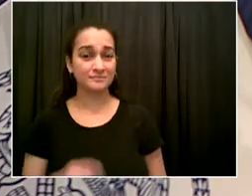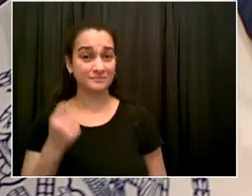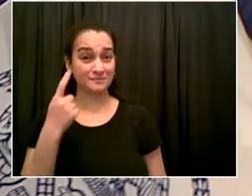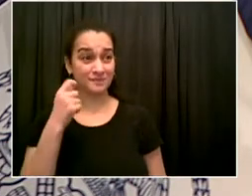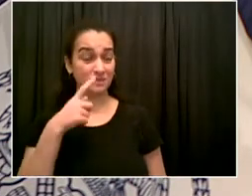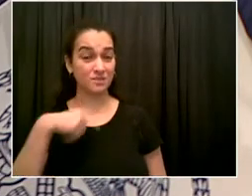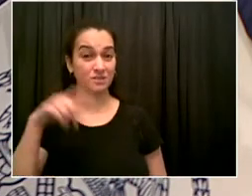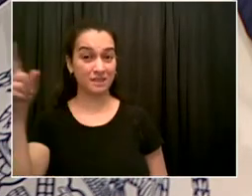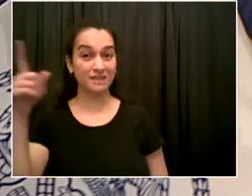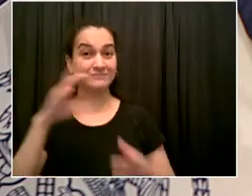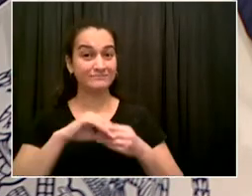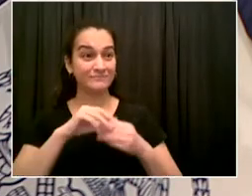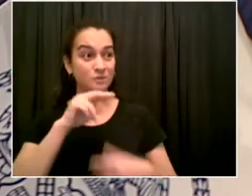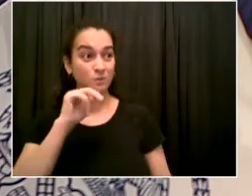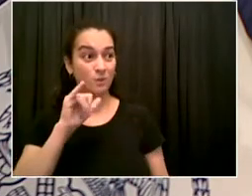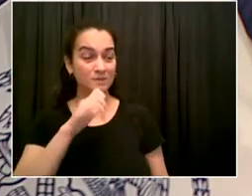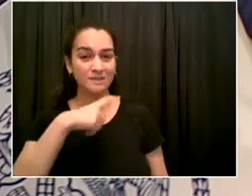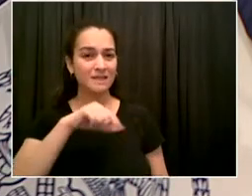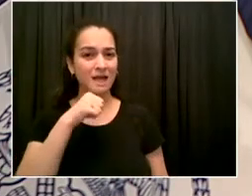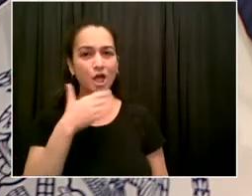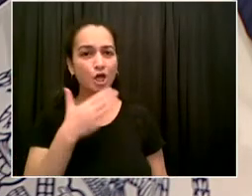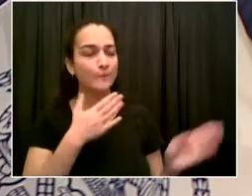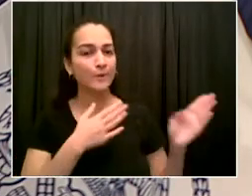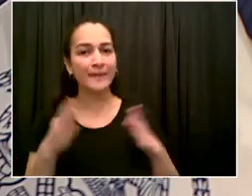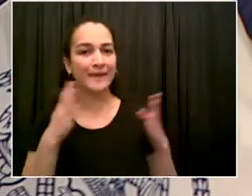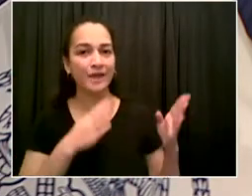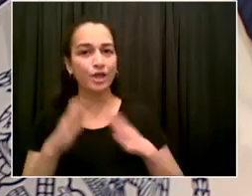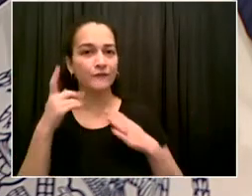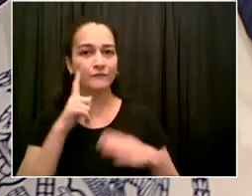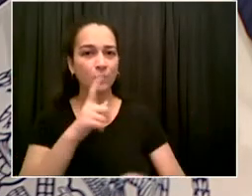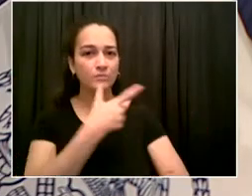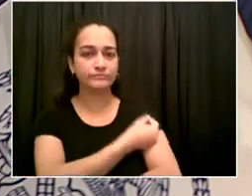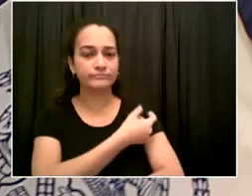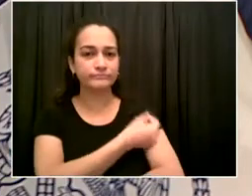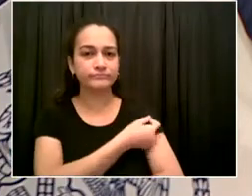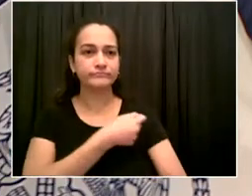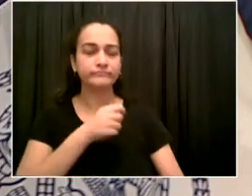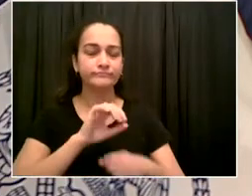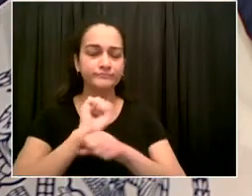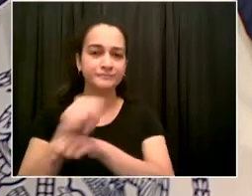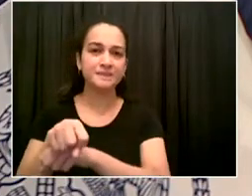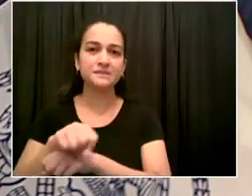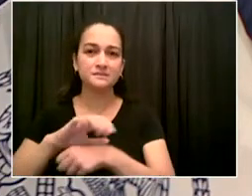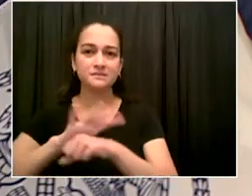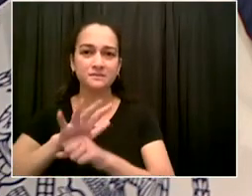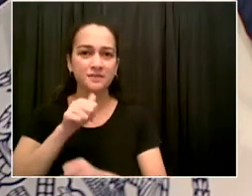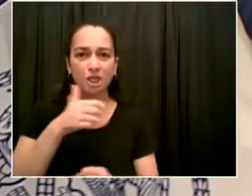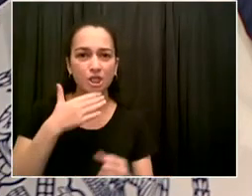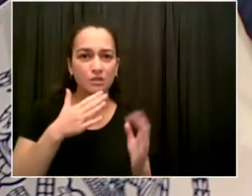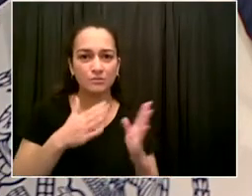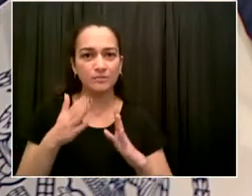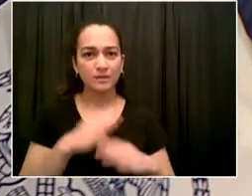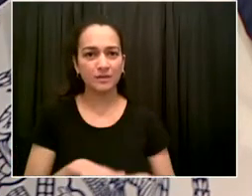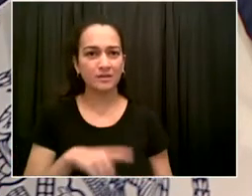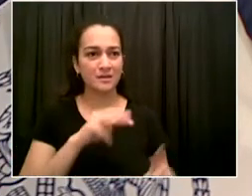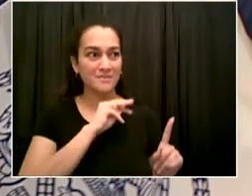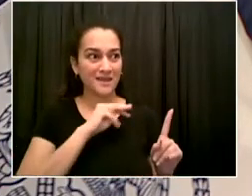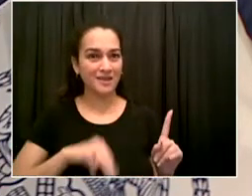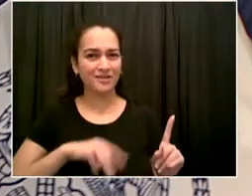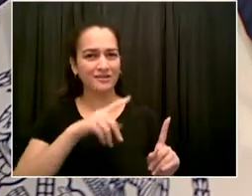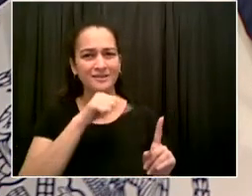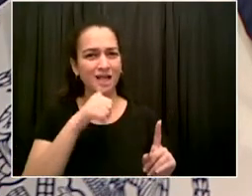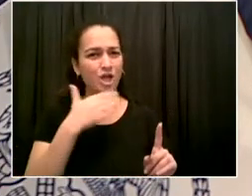about those criticisms from the comptroller's office about the city's response to the pandemic. One,